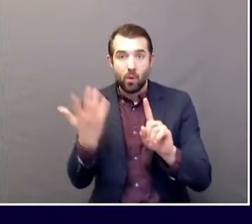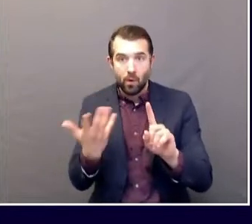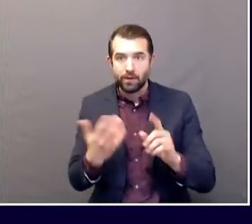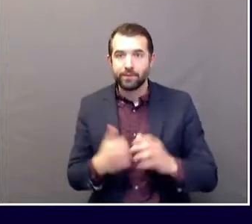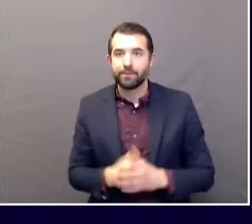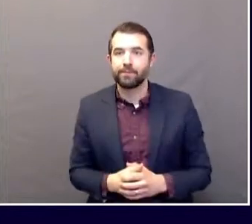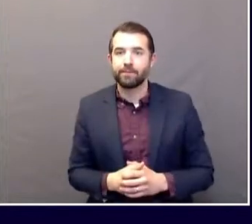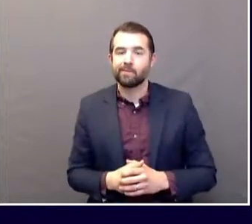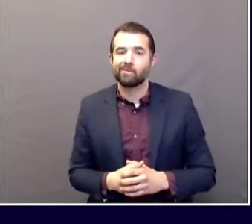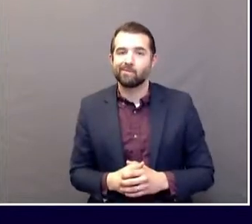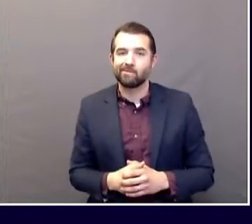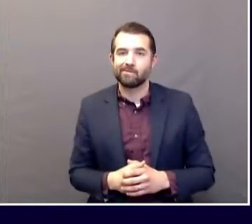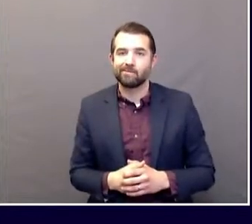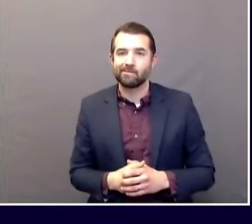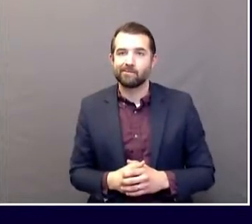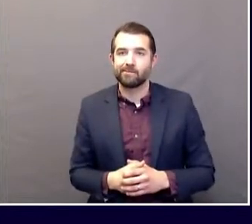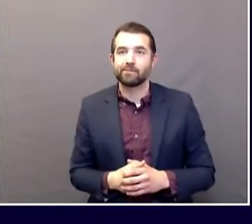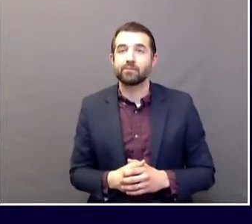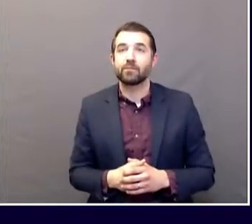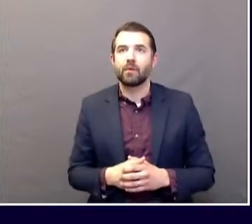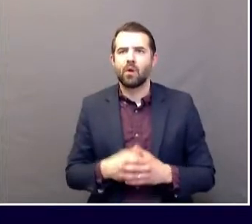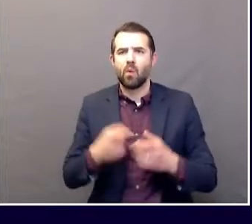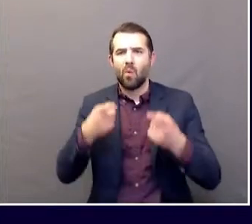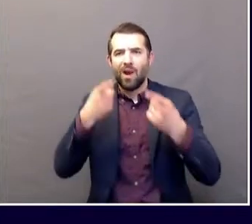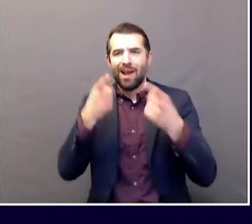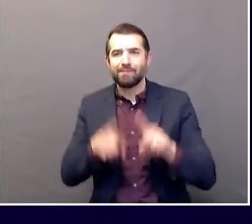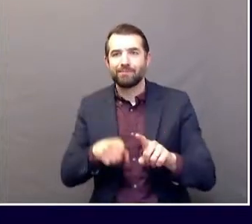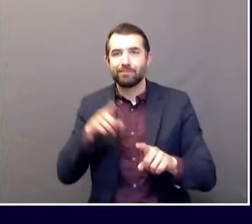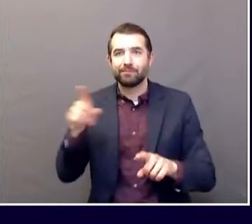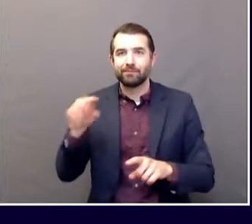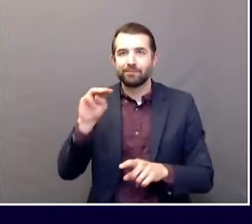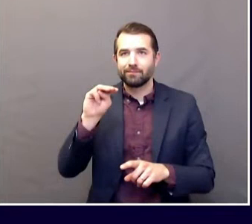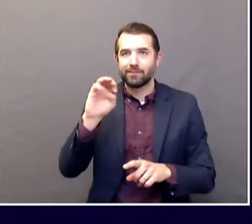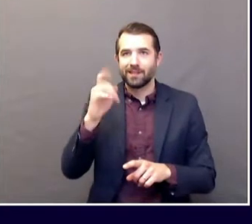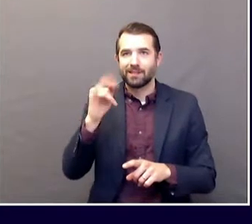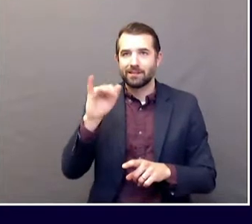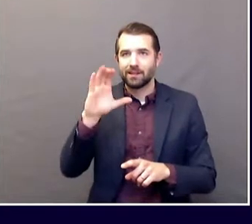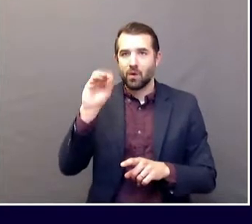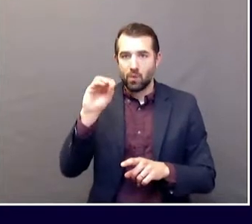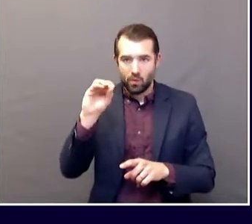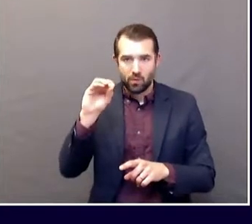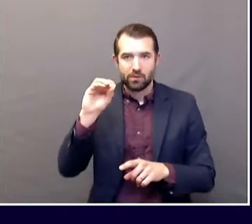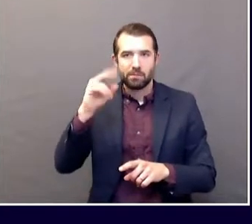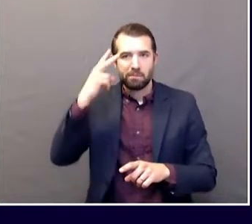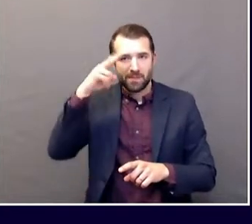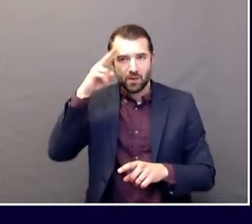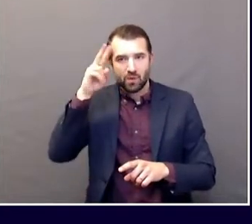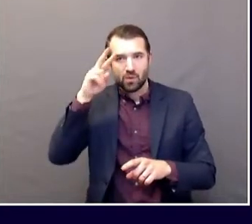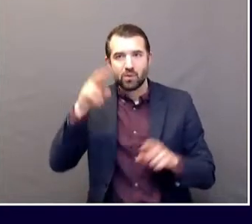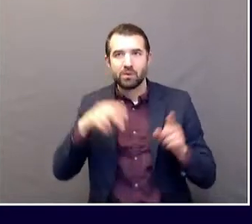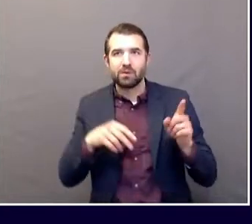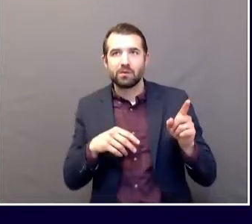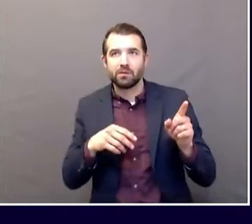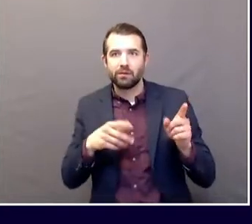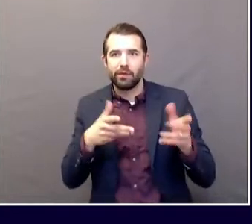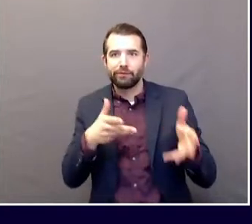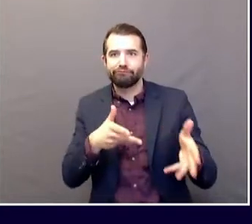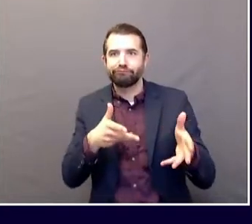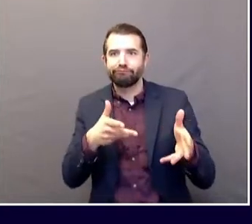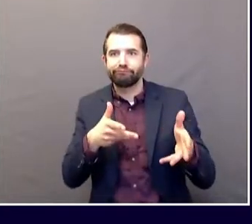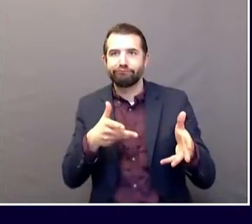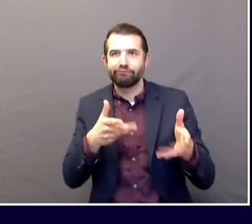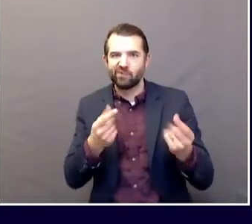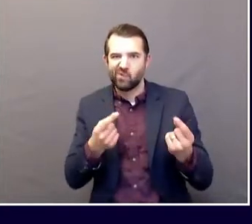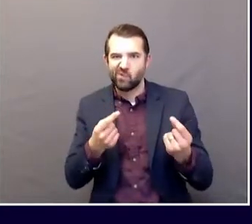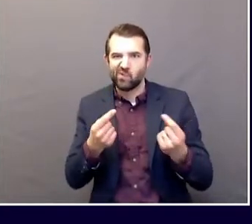in Mexico with the clinic giving the extra doses to one of the RSUs,